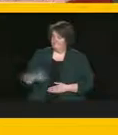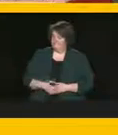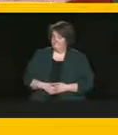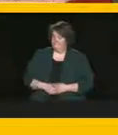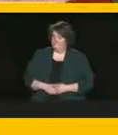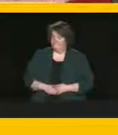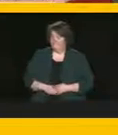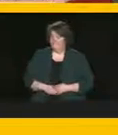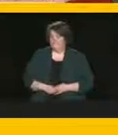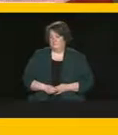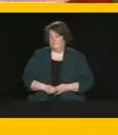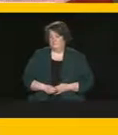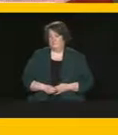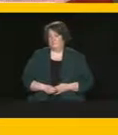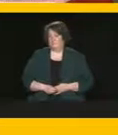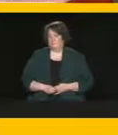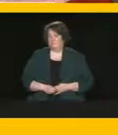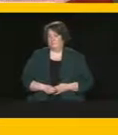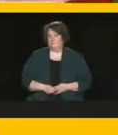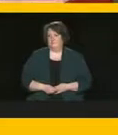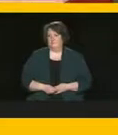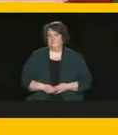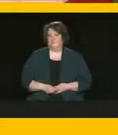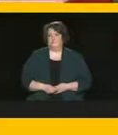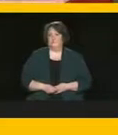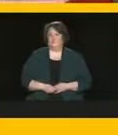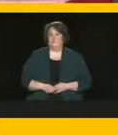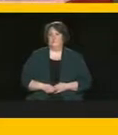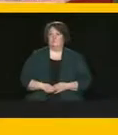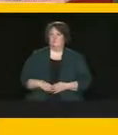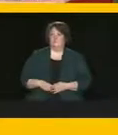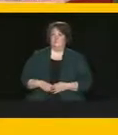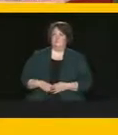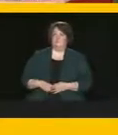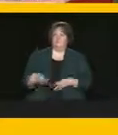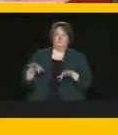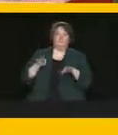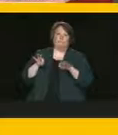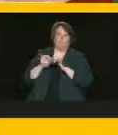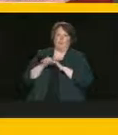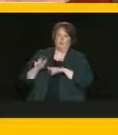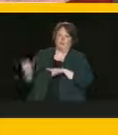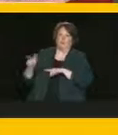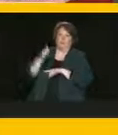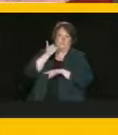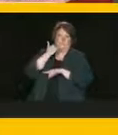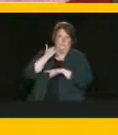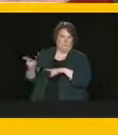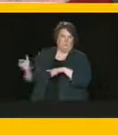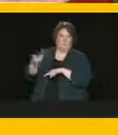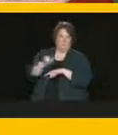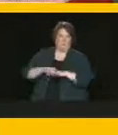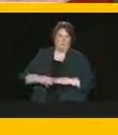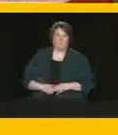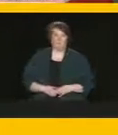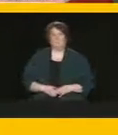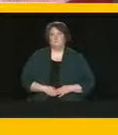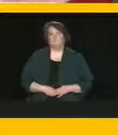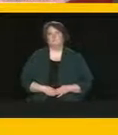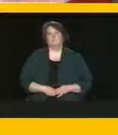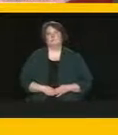Thank you. If you have a question, please press star 1 on your telephone keypad. Si vous avez une question, if you have a